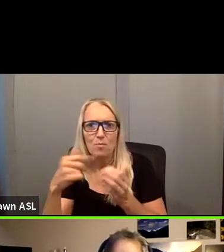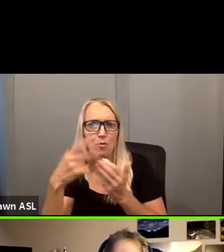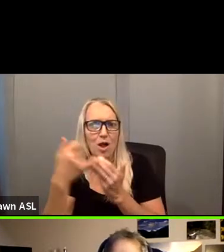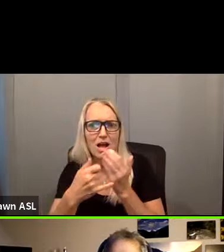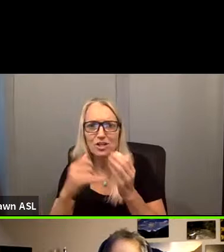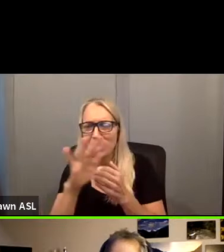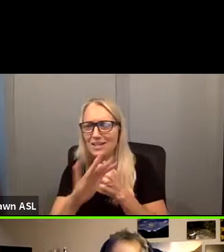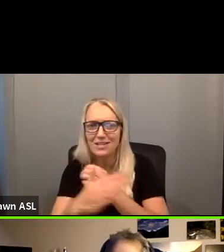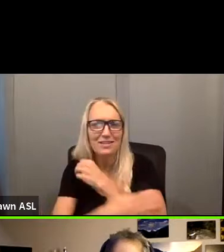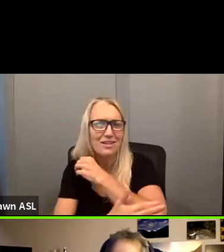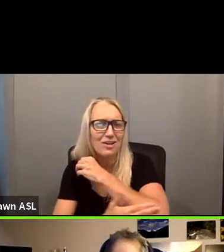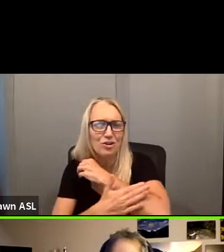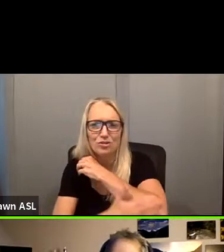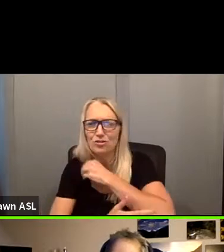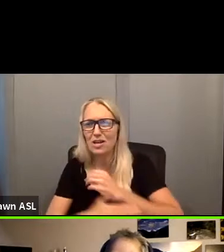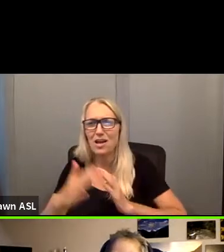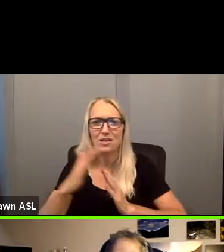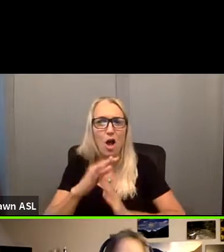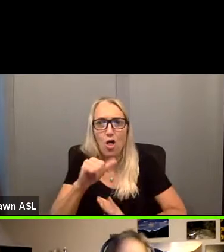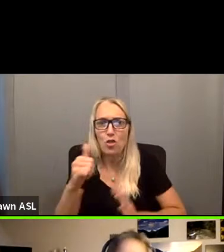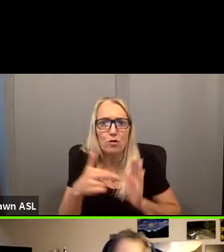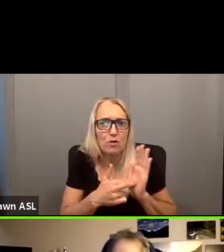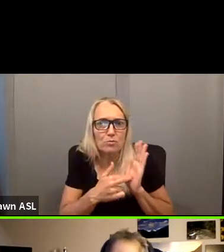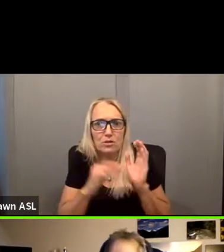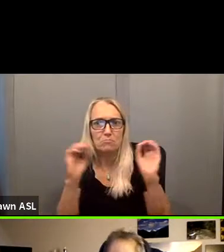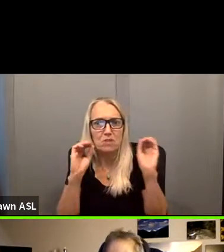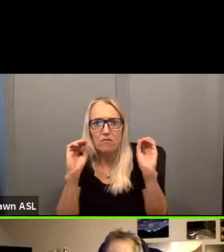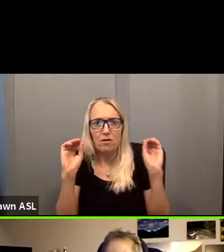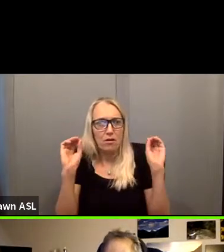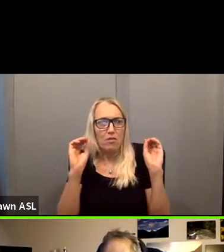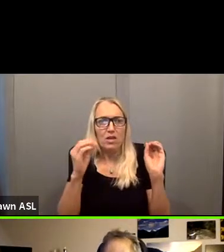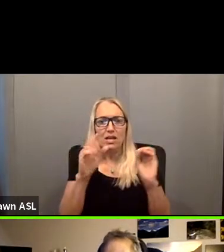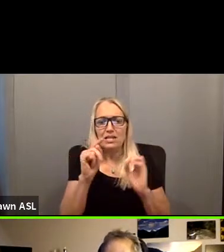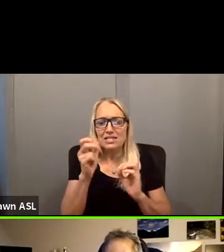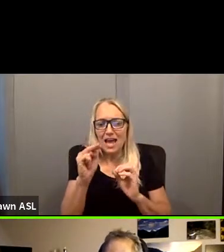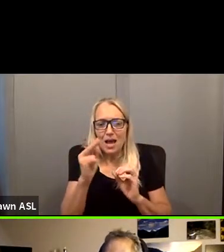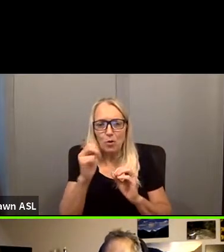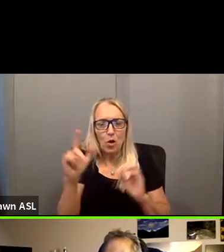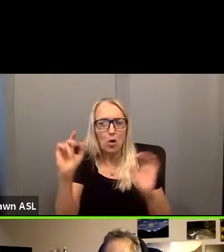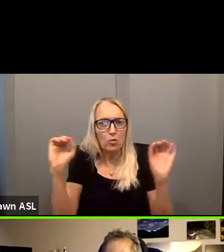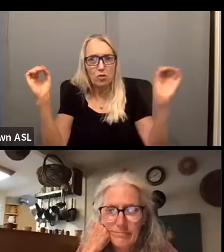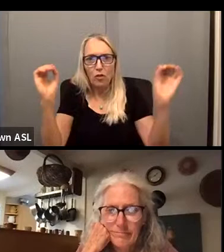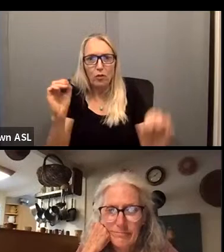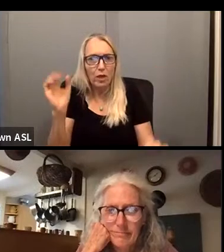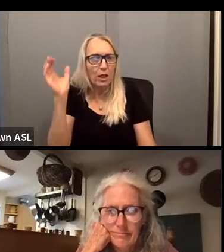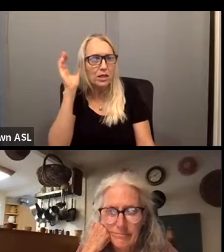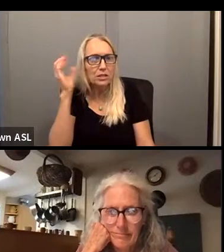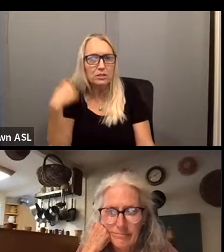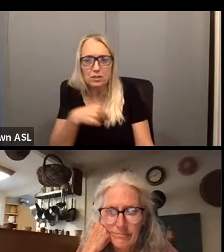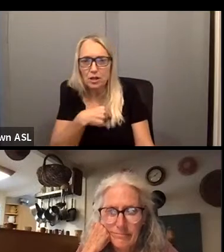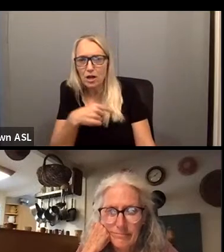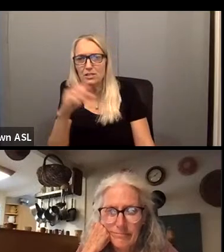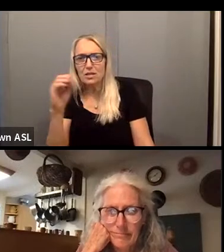Previous representatives of our area never held a town hall, and most certainly never secured a $92 million